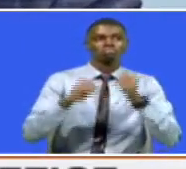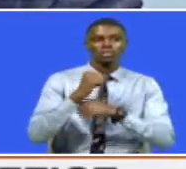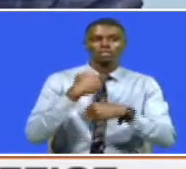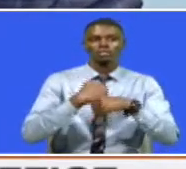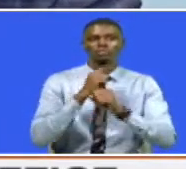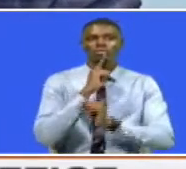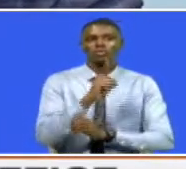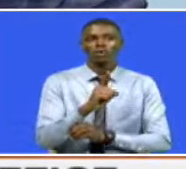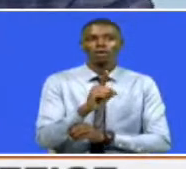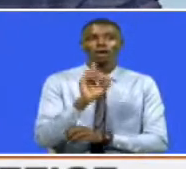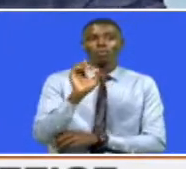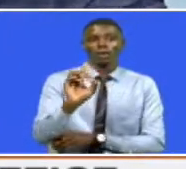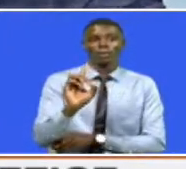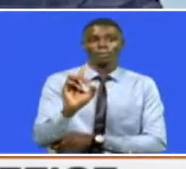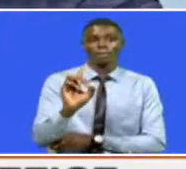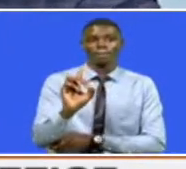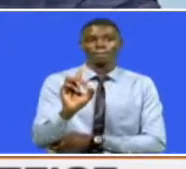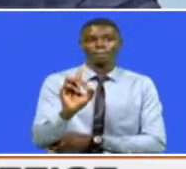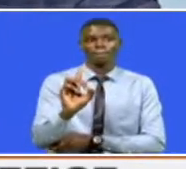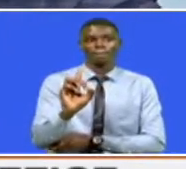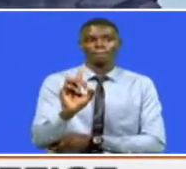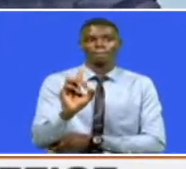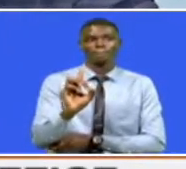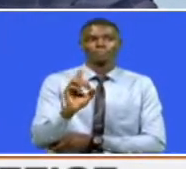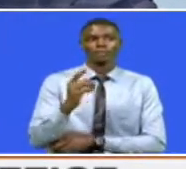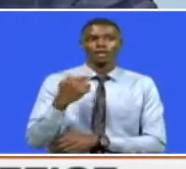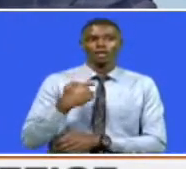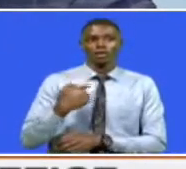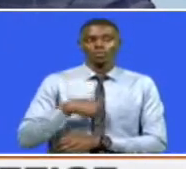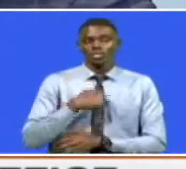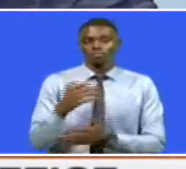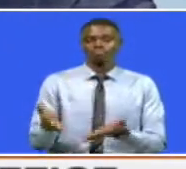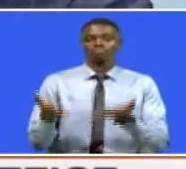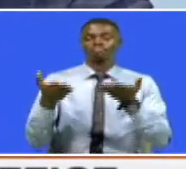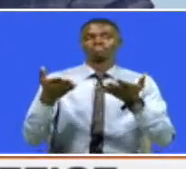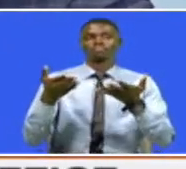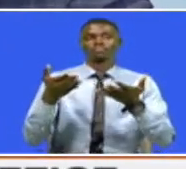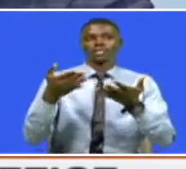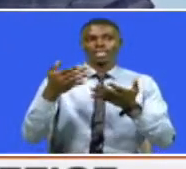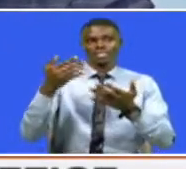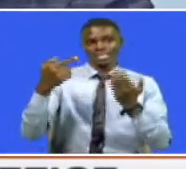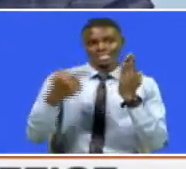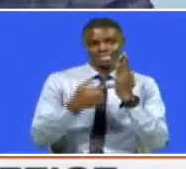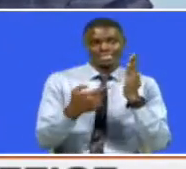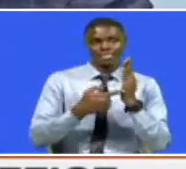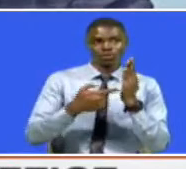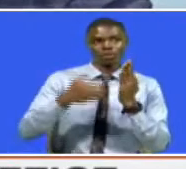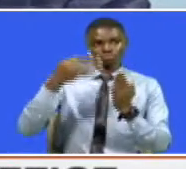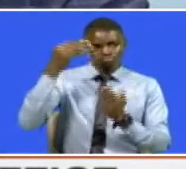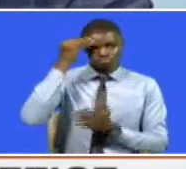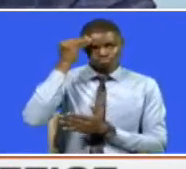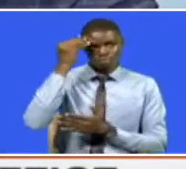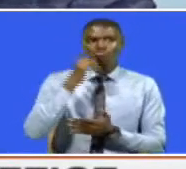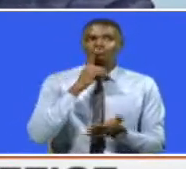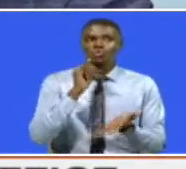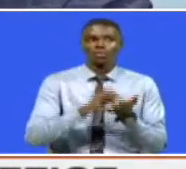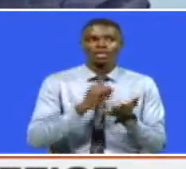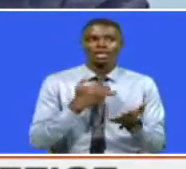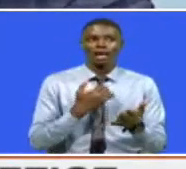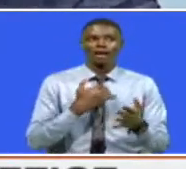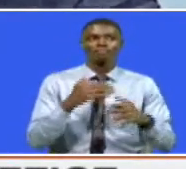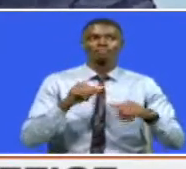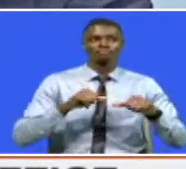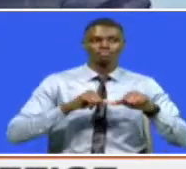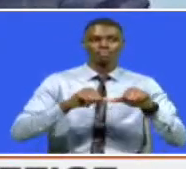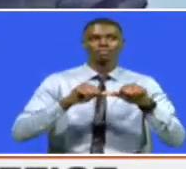that, one, we enhance the level of digital literacy so that we have got a substantial proportion,